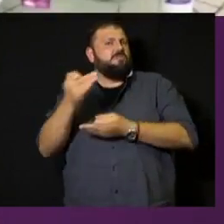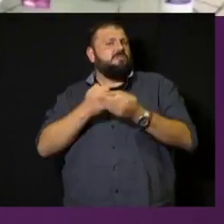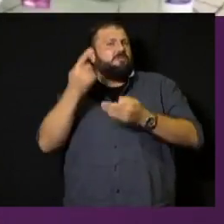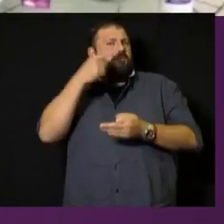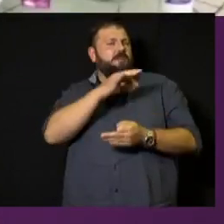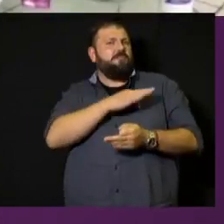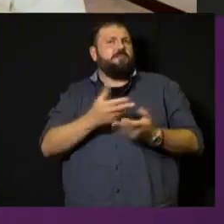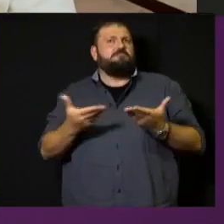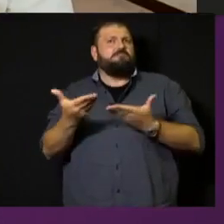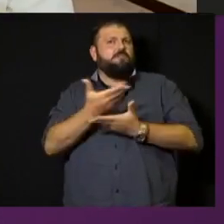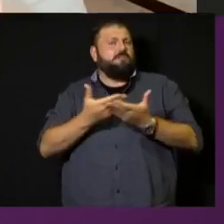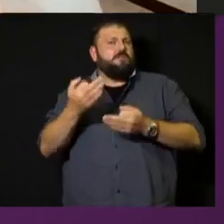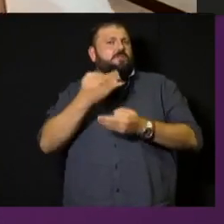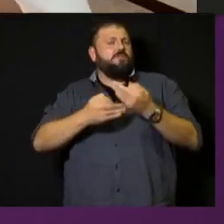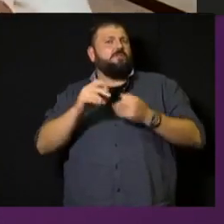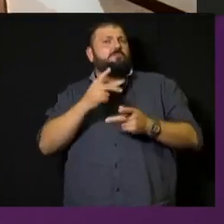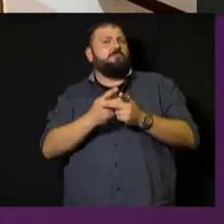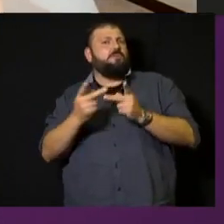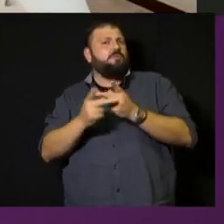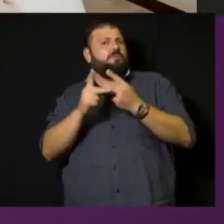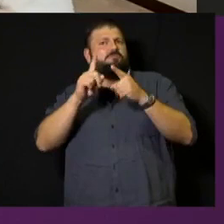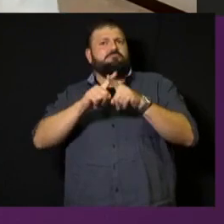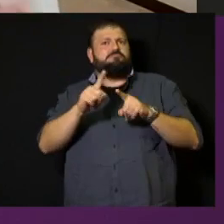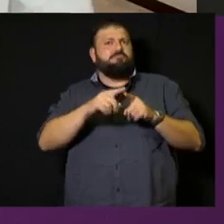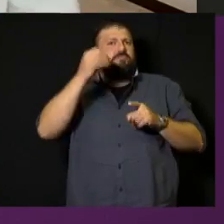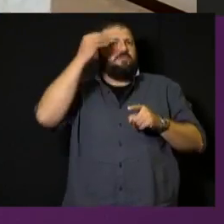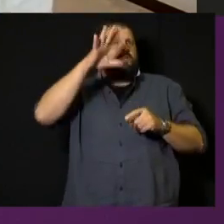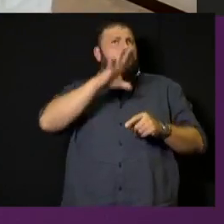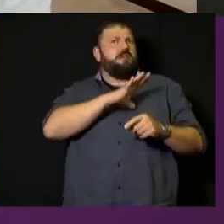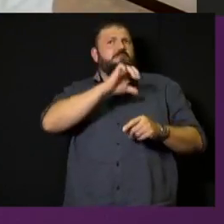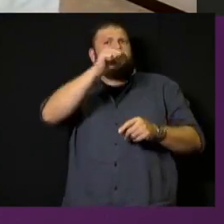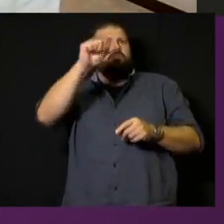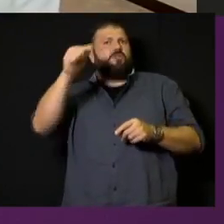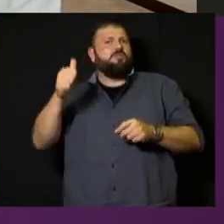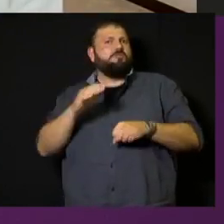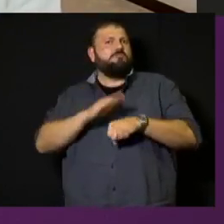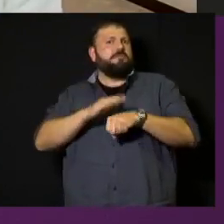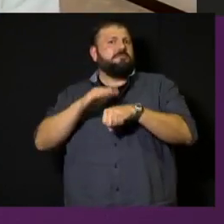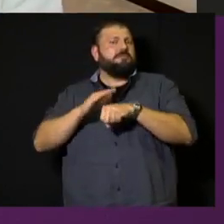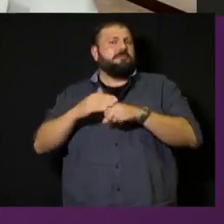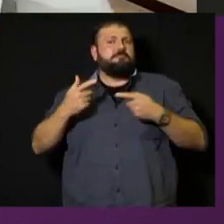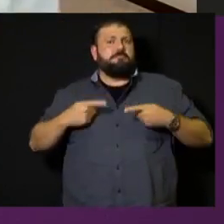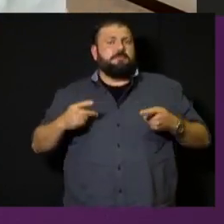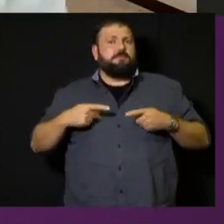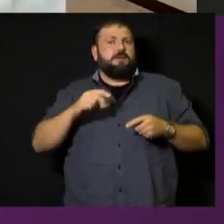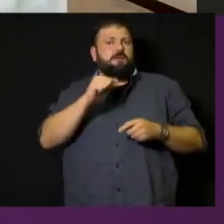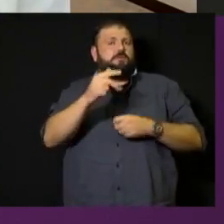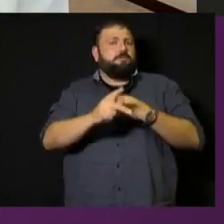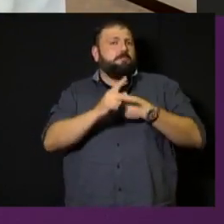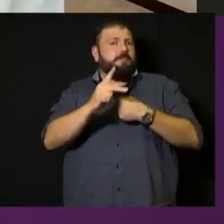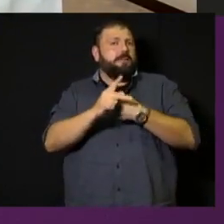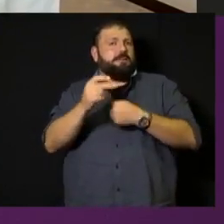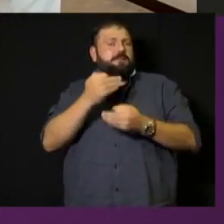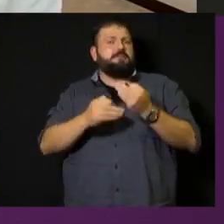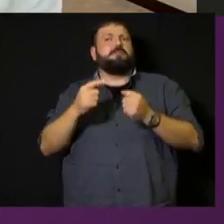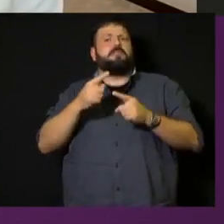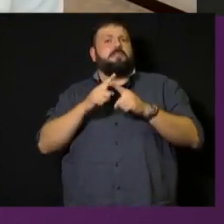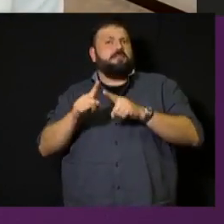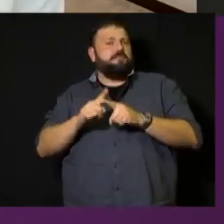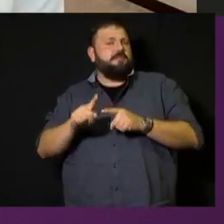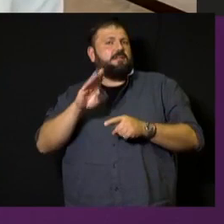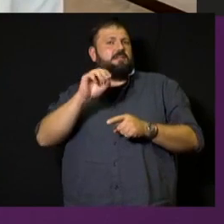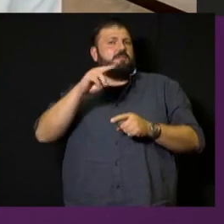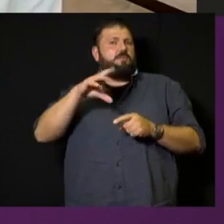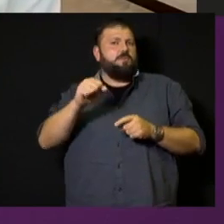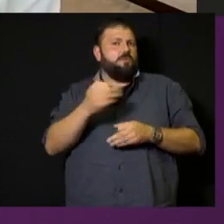to sell product to reach many people with the business not conscious. I got